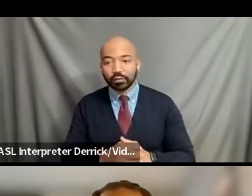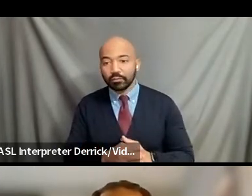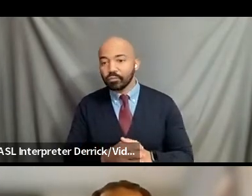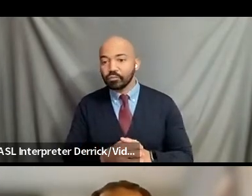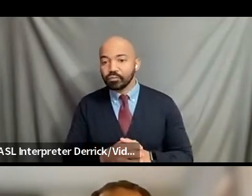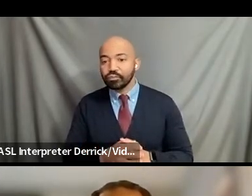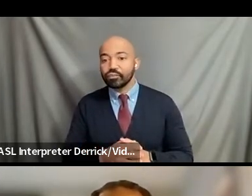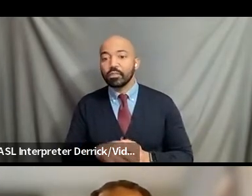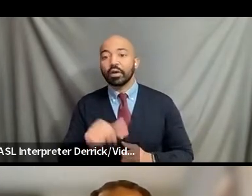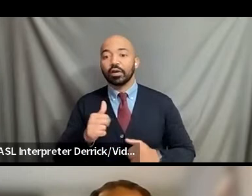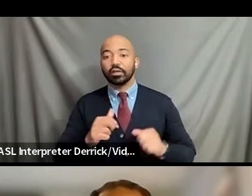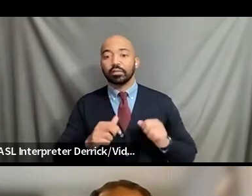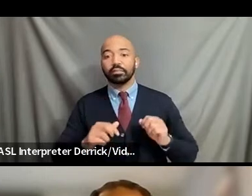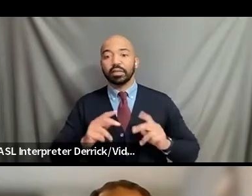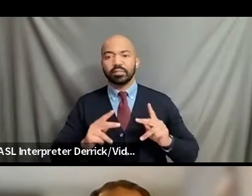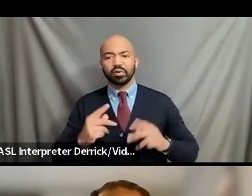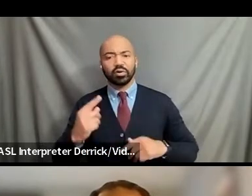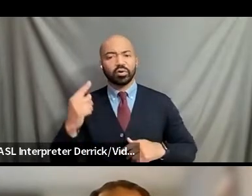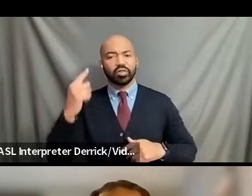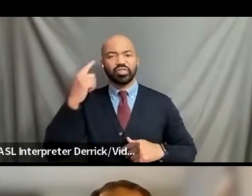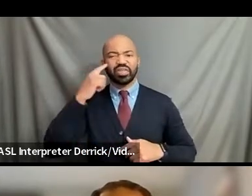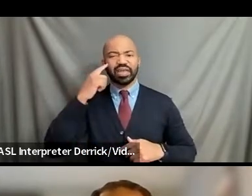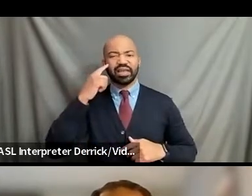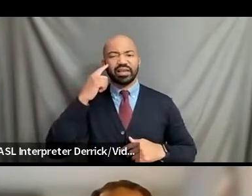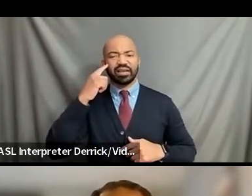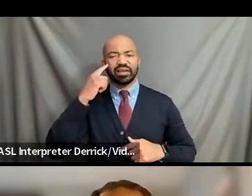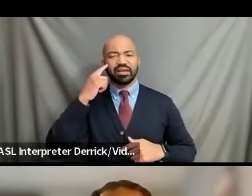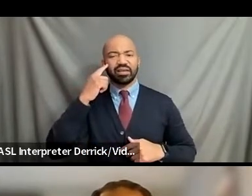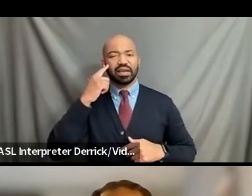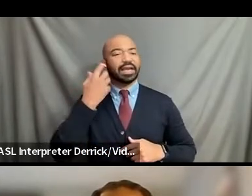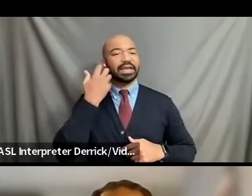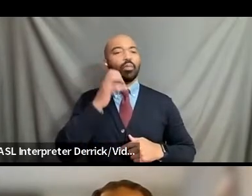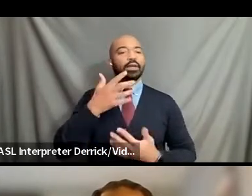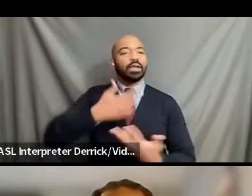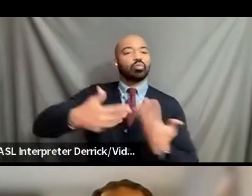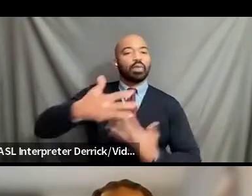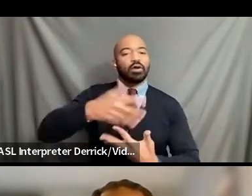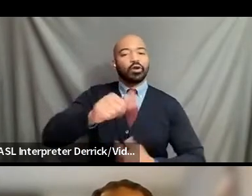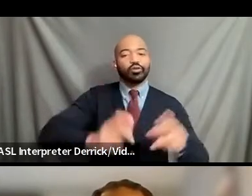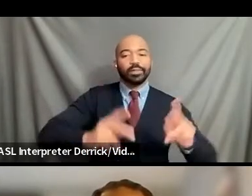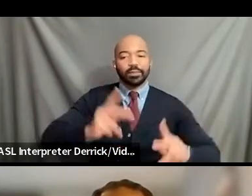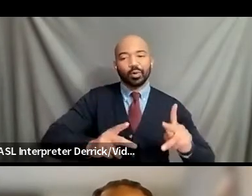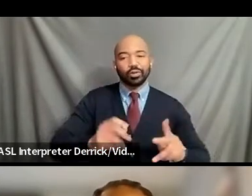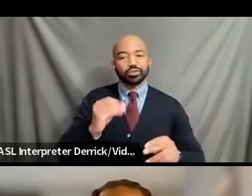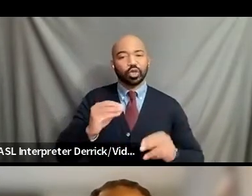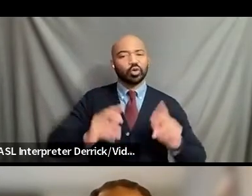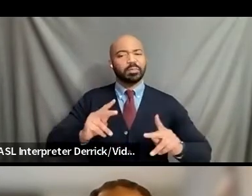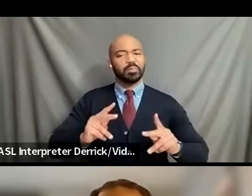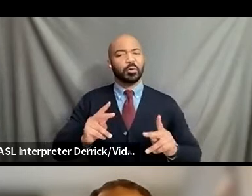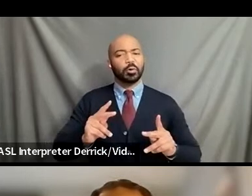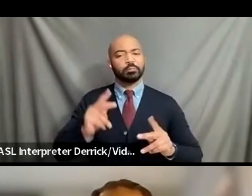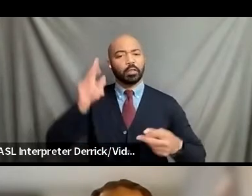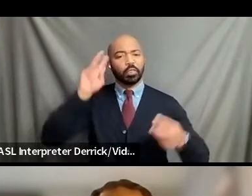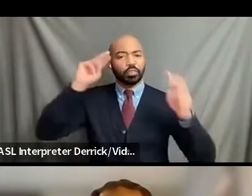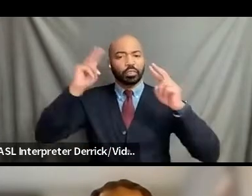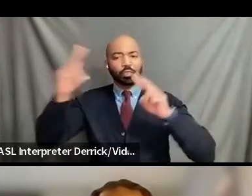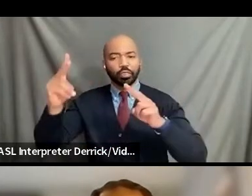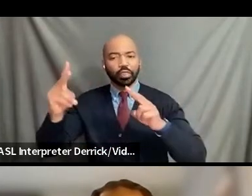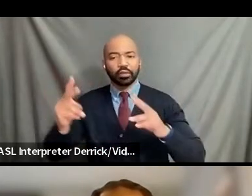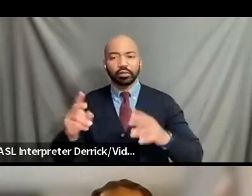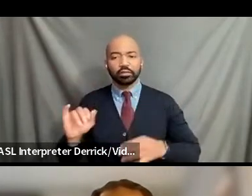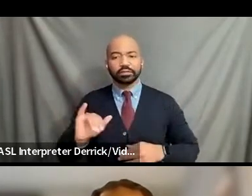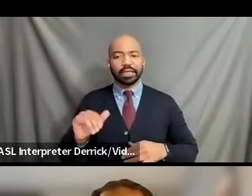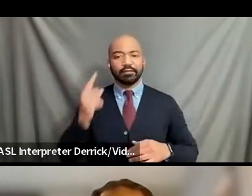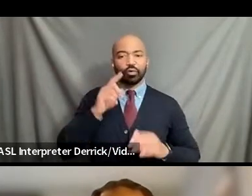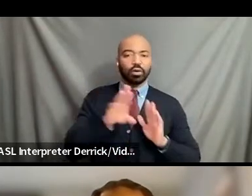home. But people took that as I didn't want to be around them, something like that. I was like, no, back in undergrad, same thing.